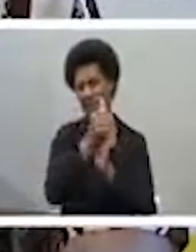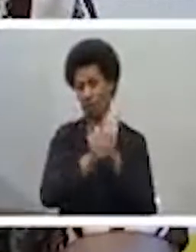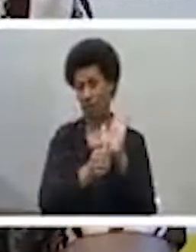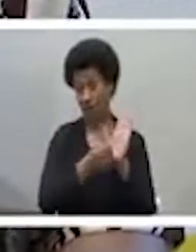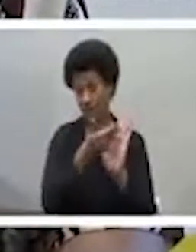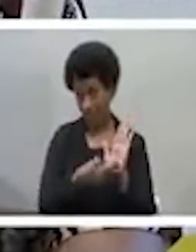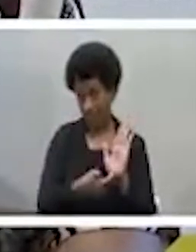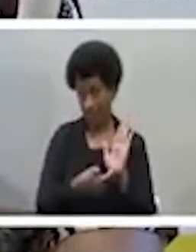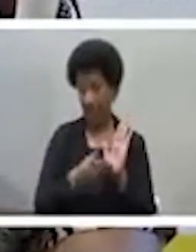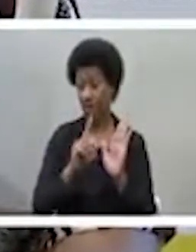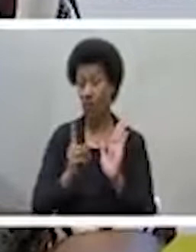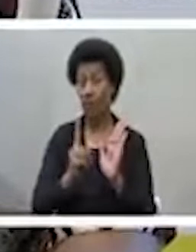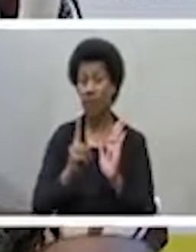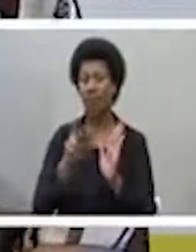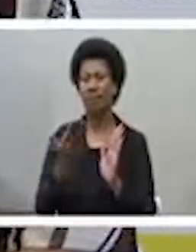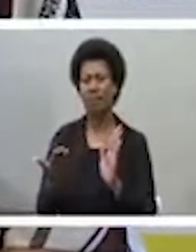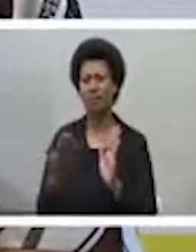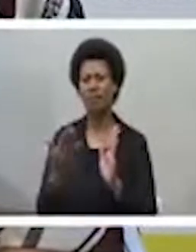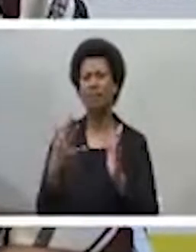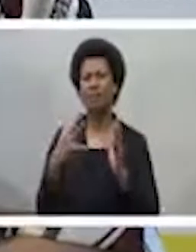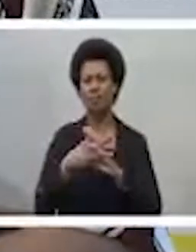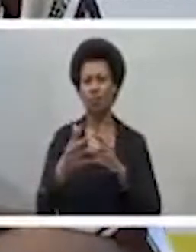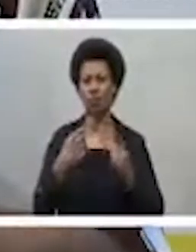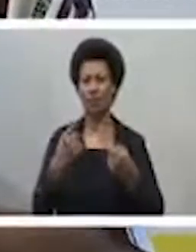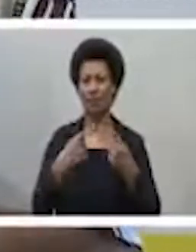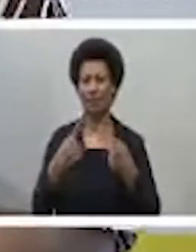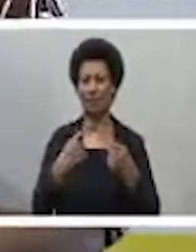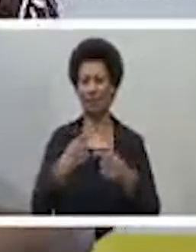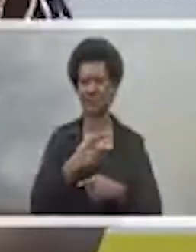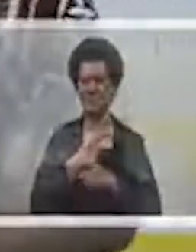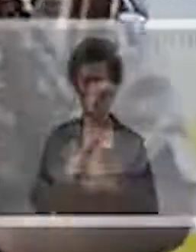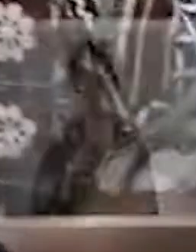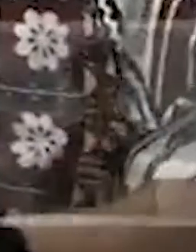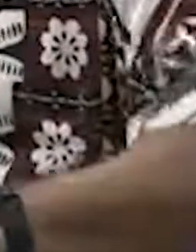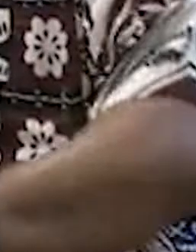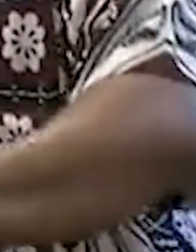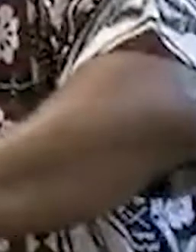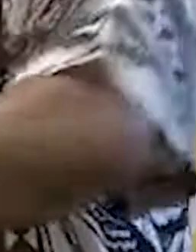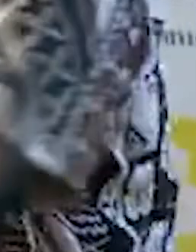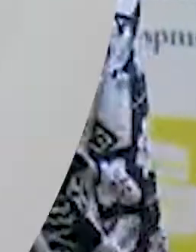this state-of-the-art website. Thank you, and God bless you all.